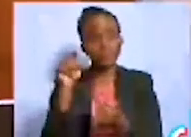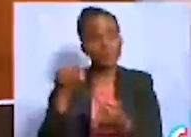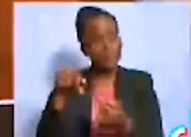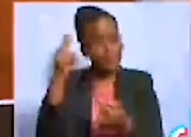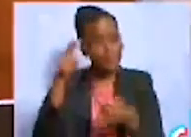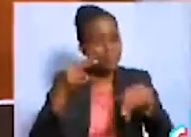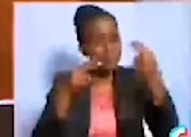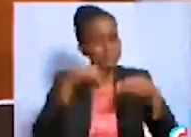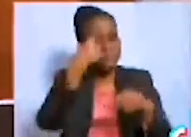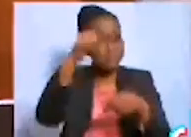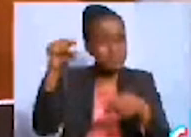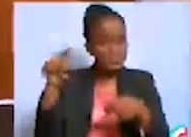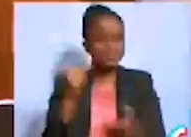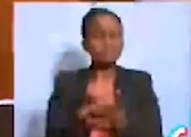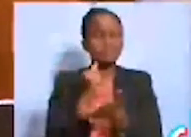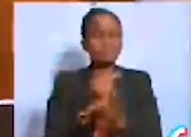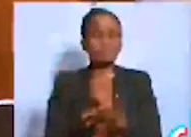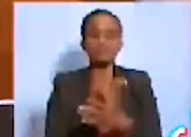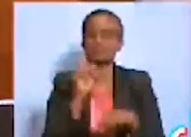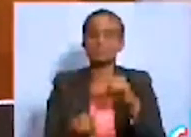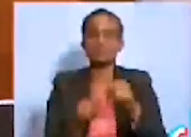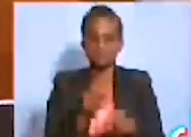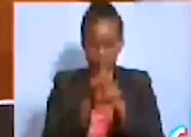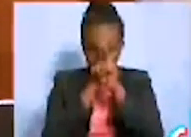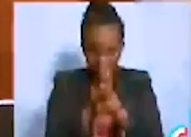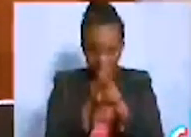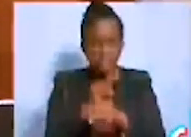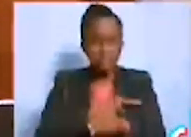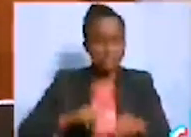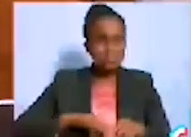Shooting in the wilderness won't help us. So the Honorable